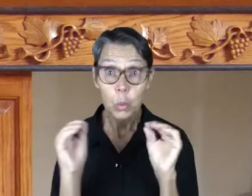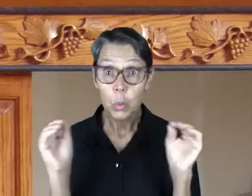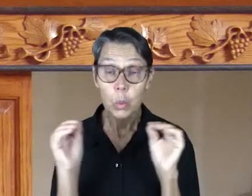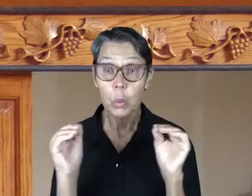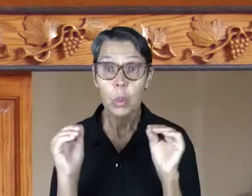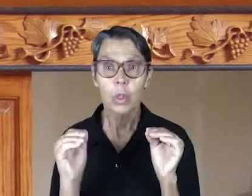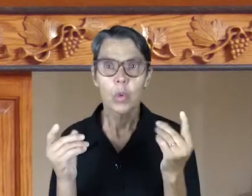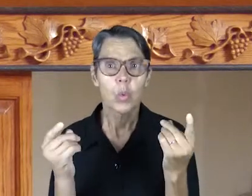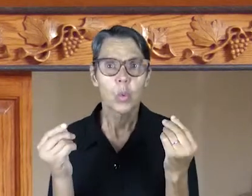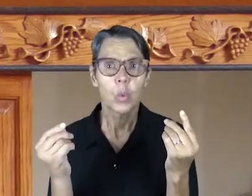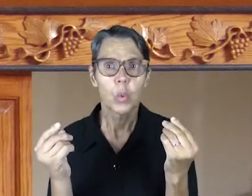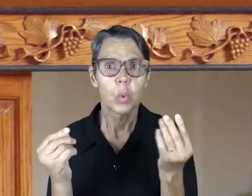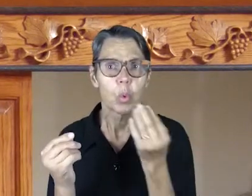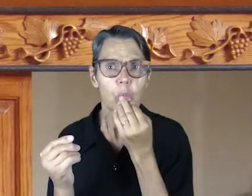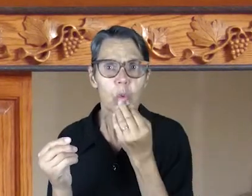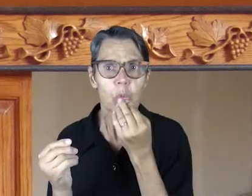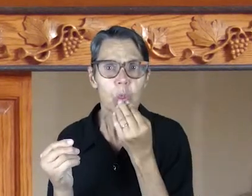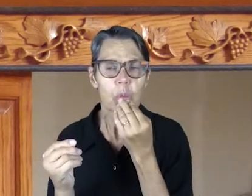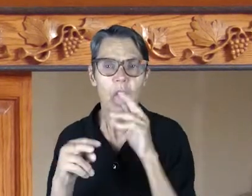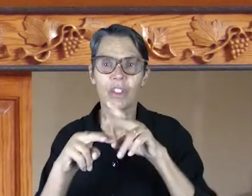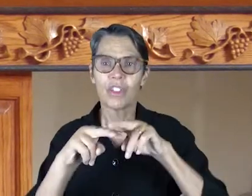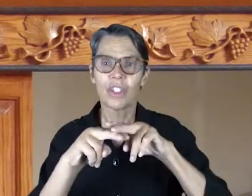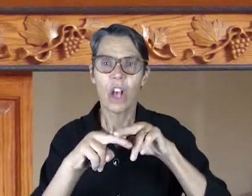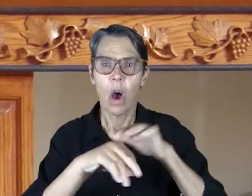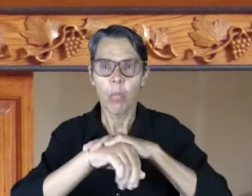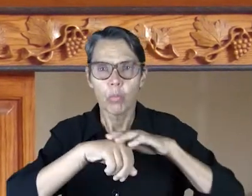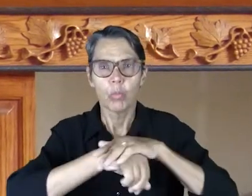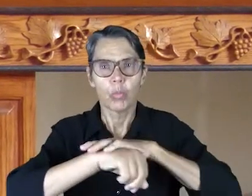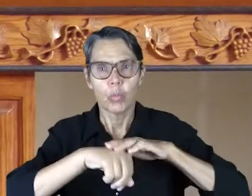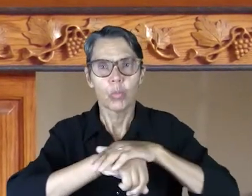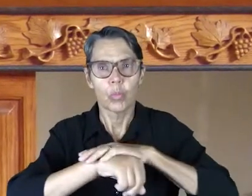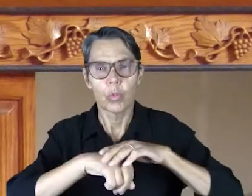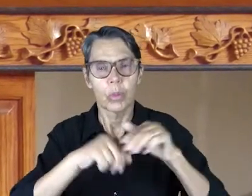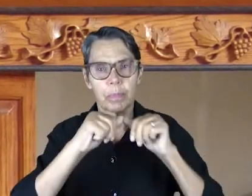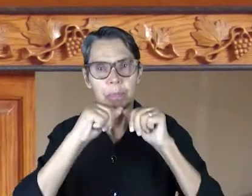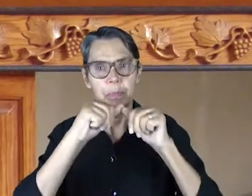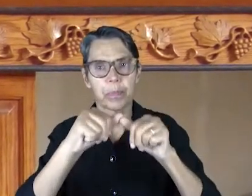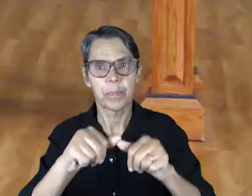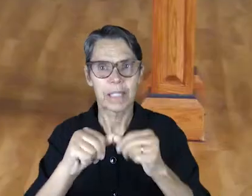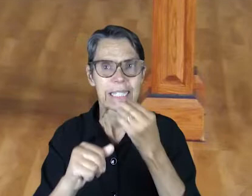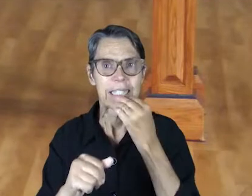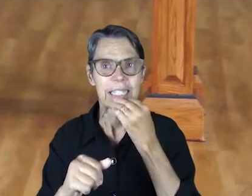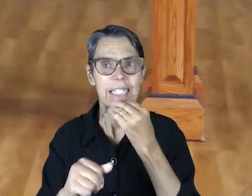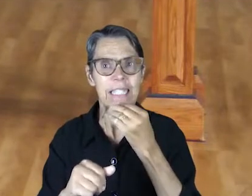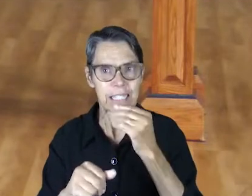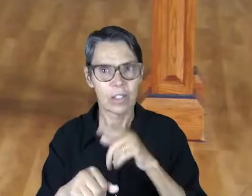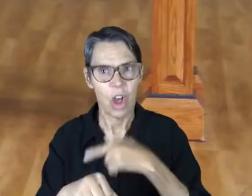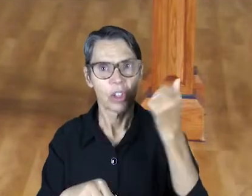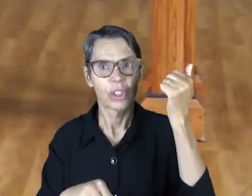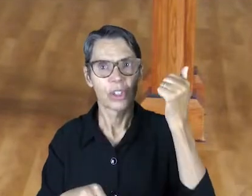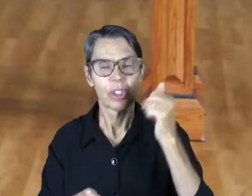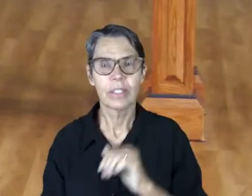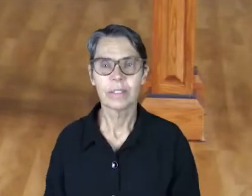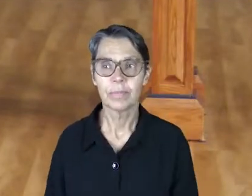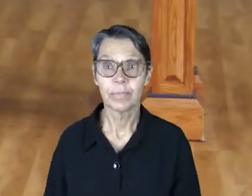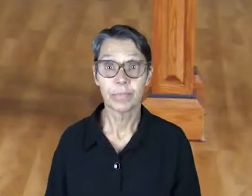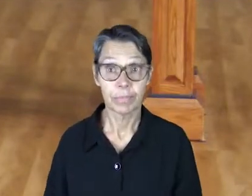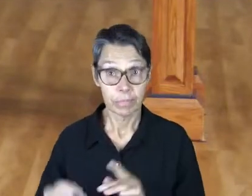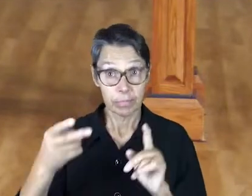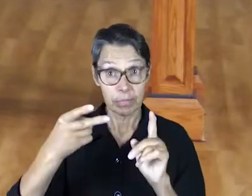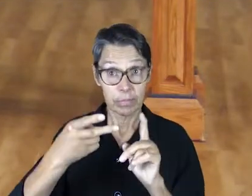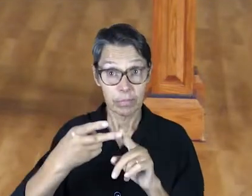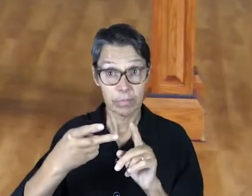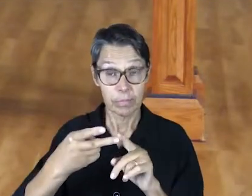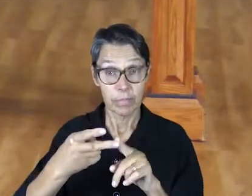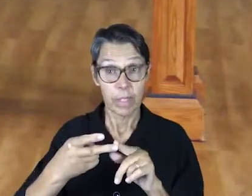so that people could eat it long after they otherwise would have been able to. Salt was used to clean wounds, and